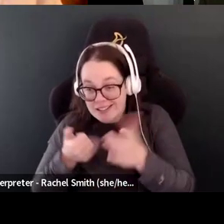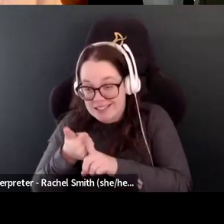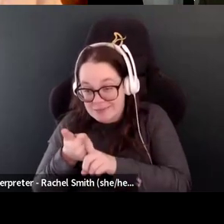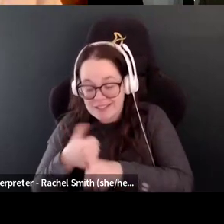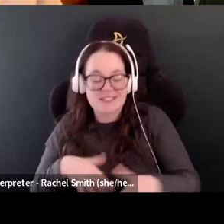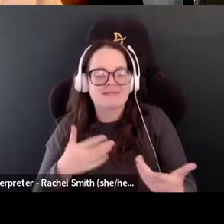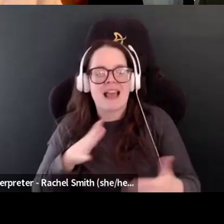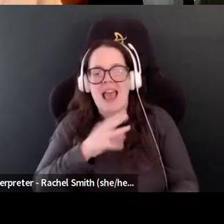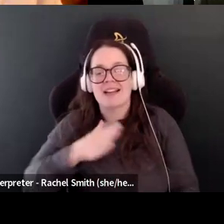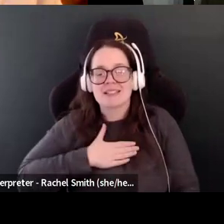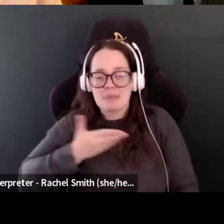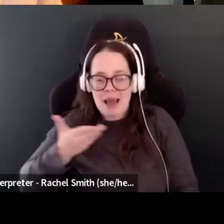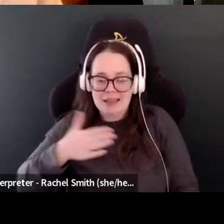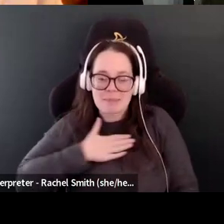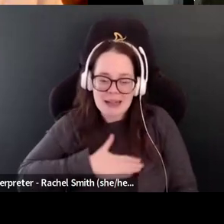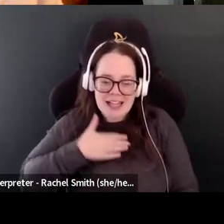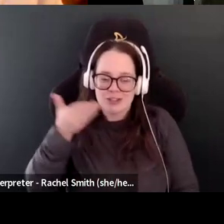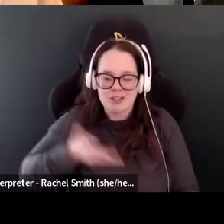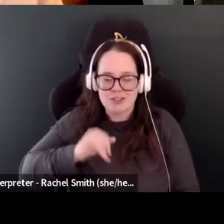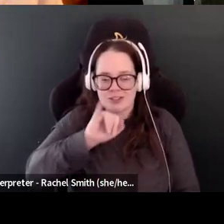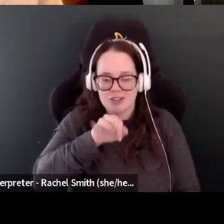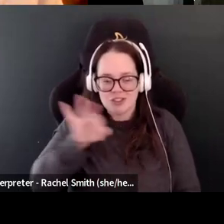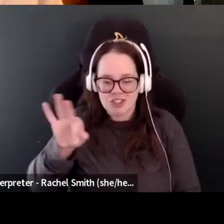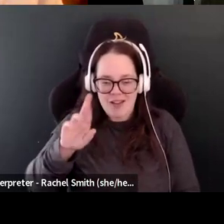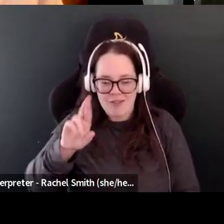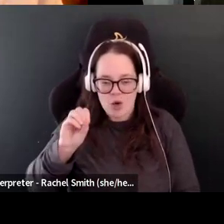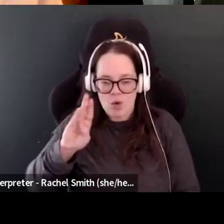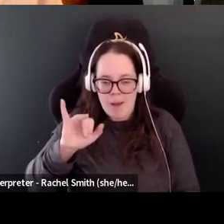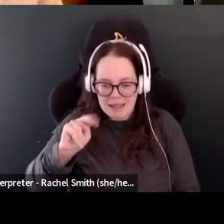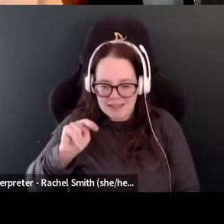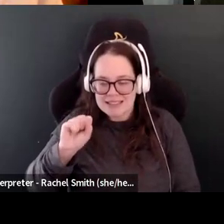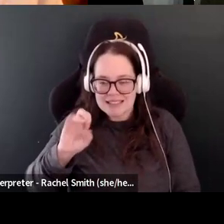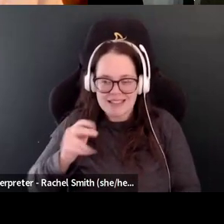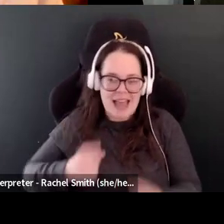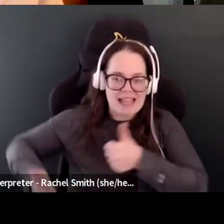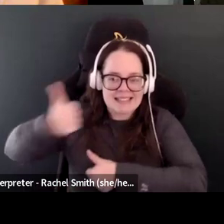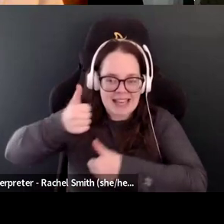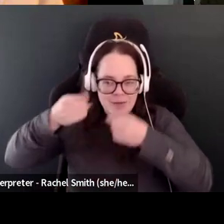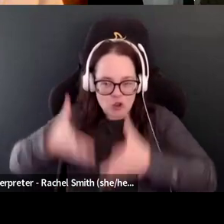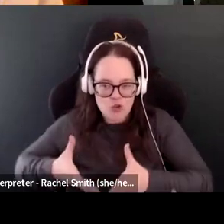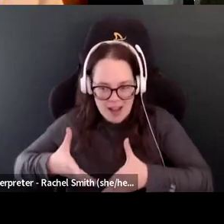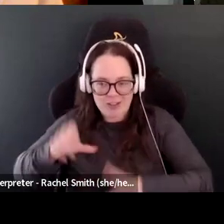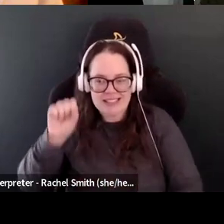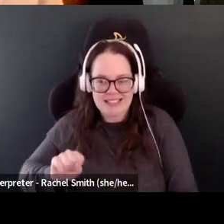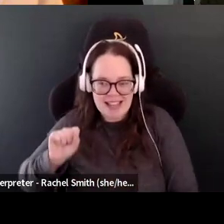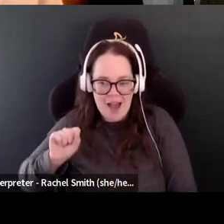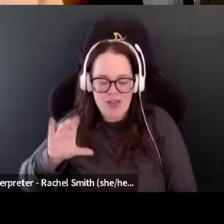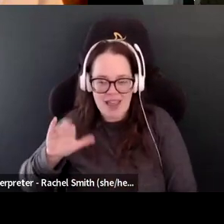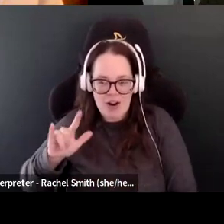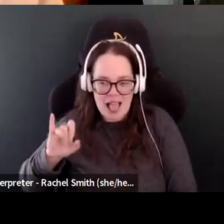to introduce Jeff Robinson, Executive Director at South Carolina Arts Alliance, Lauren